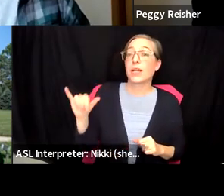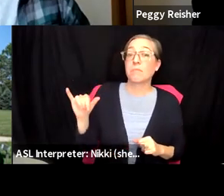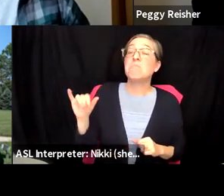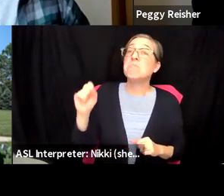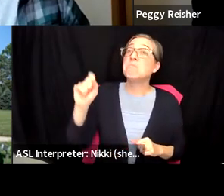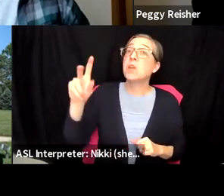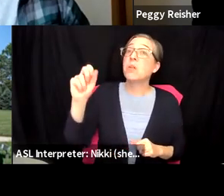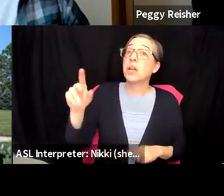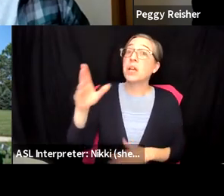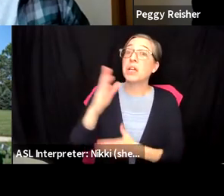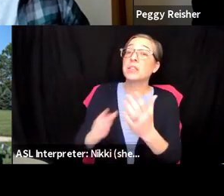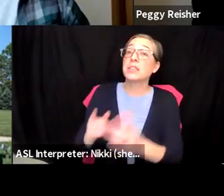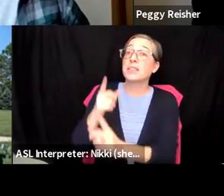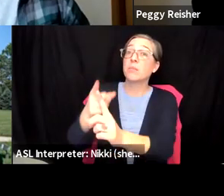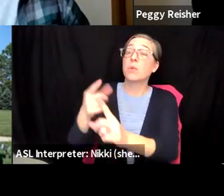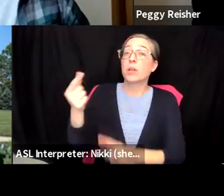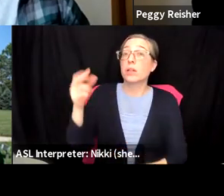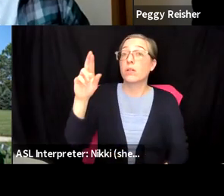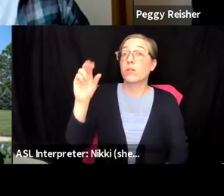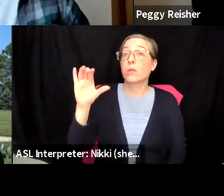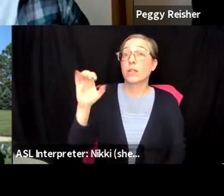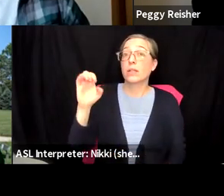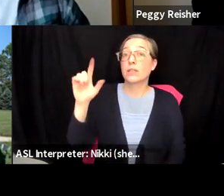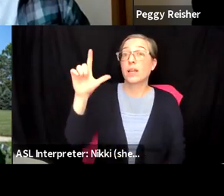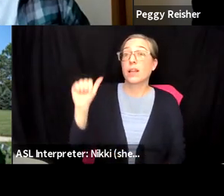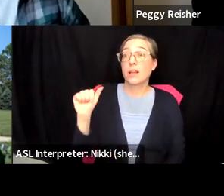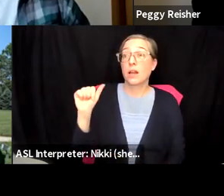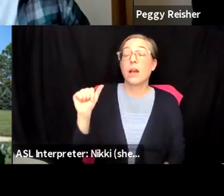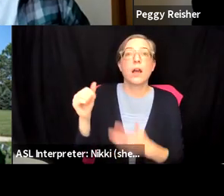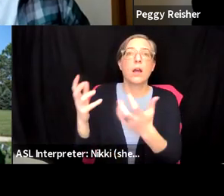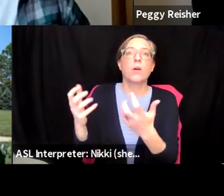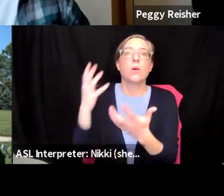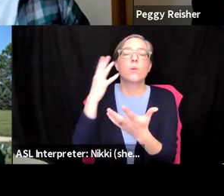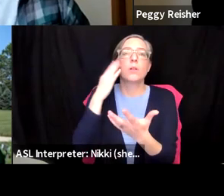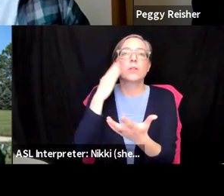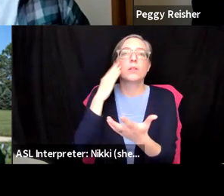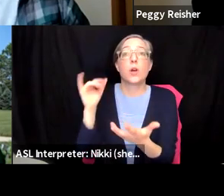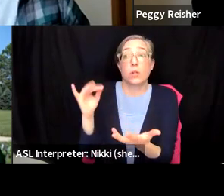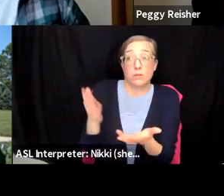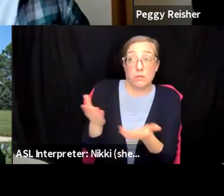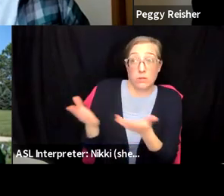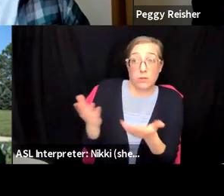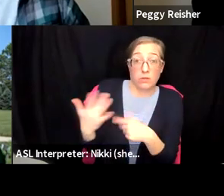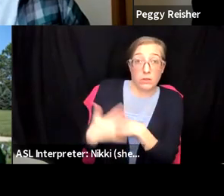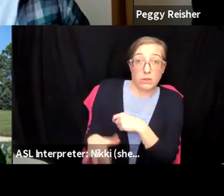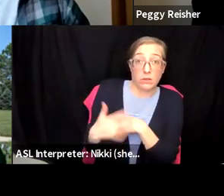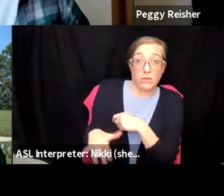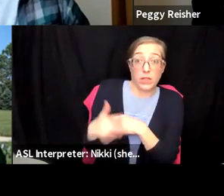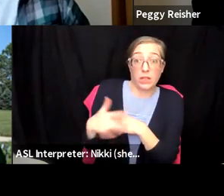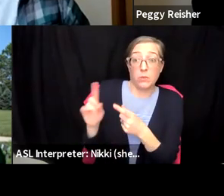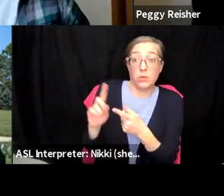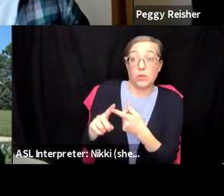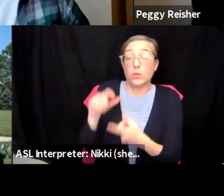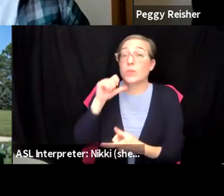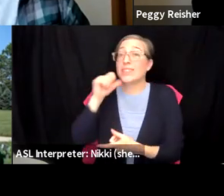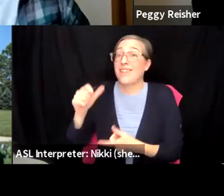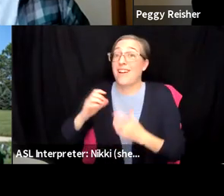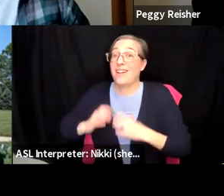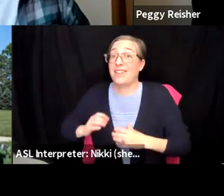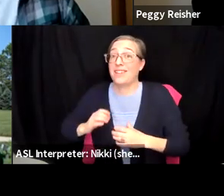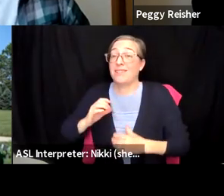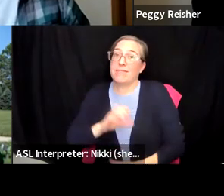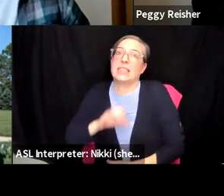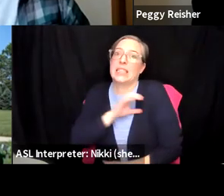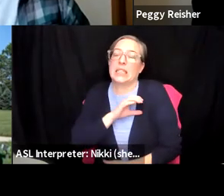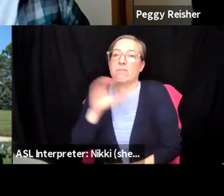know a question. She's got some questions about whether services are available to non-citizen individuals.